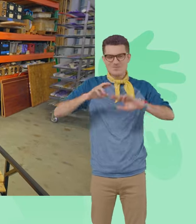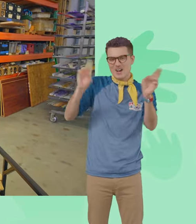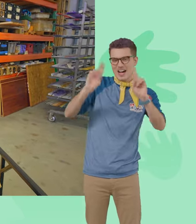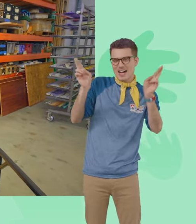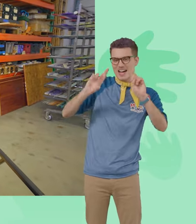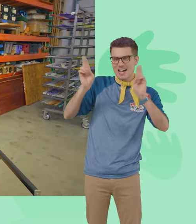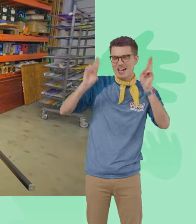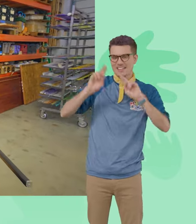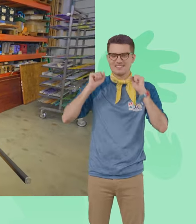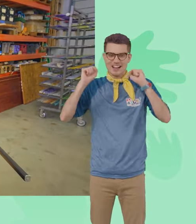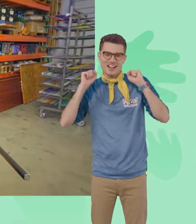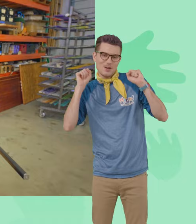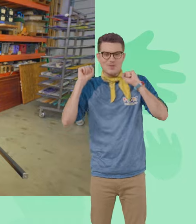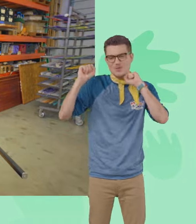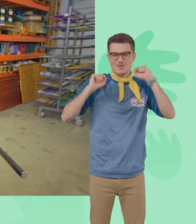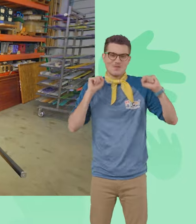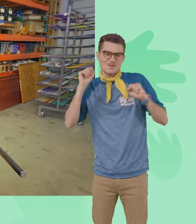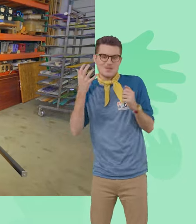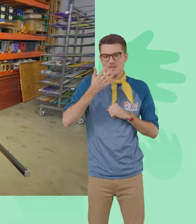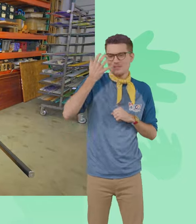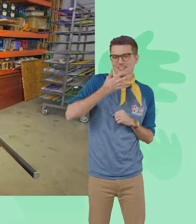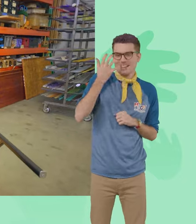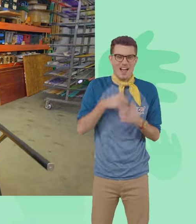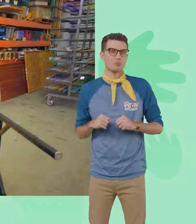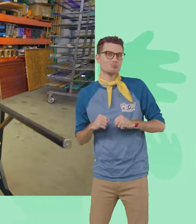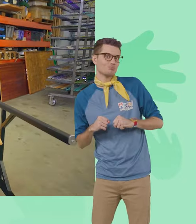Yeah! Now I'm ready.